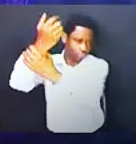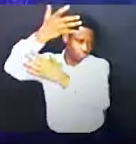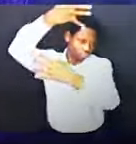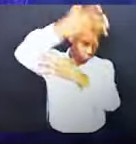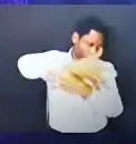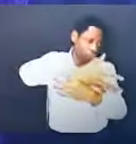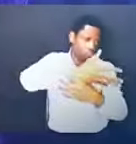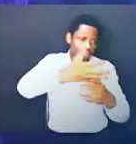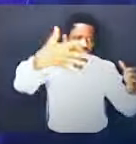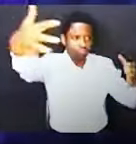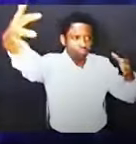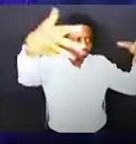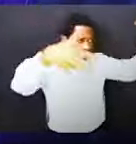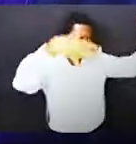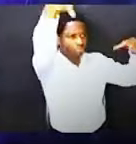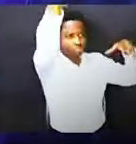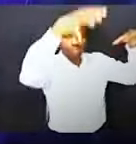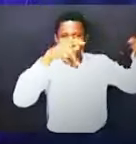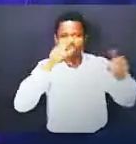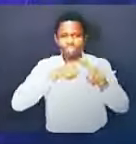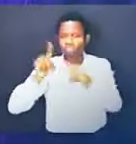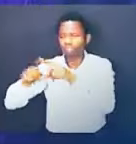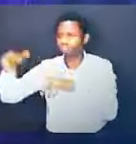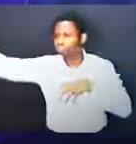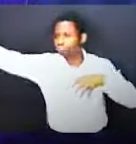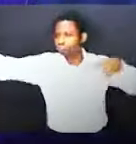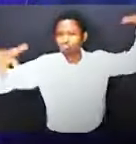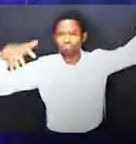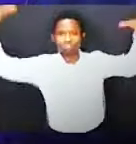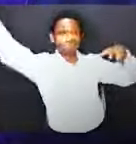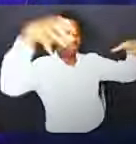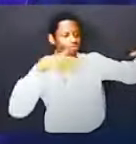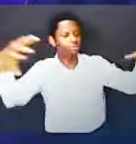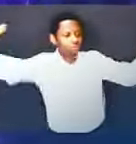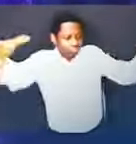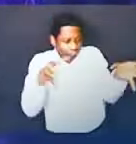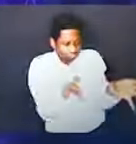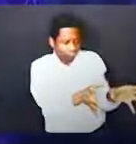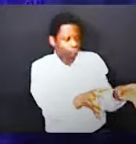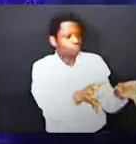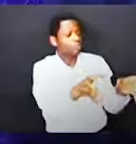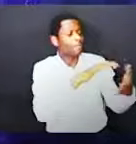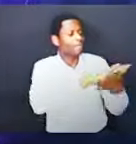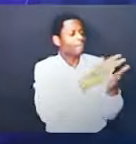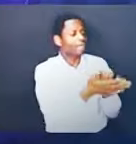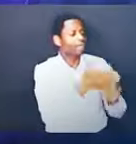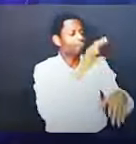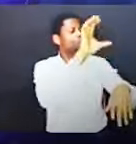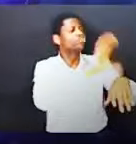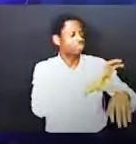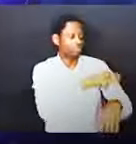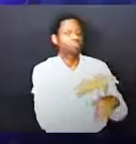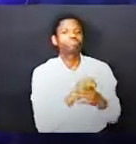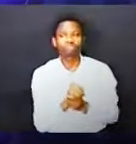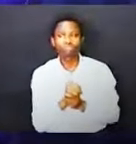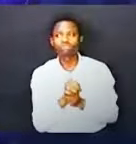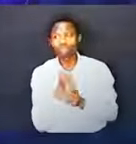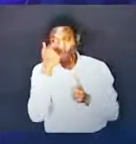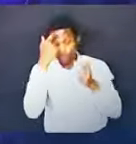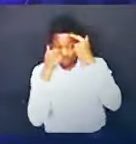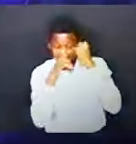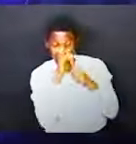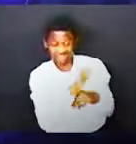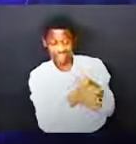ane chrem say nipa unyamiankasa abwa wangano. The fact that it is God's group rather than ours